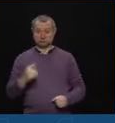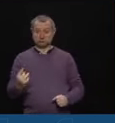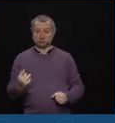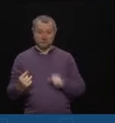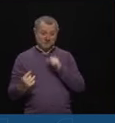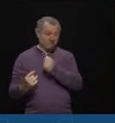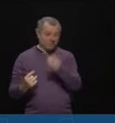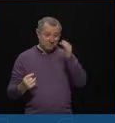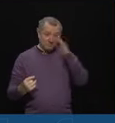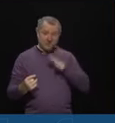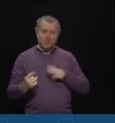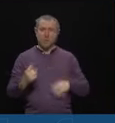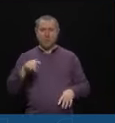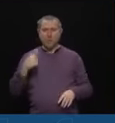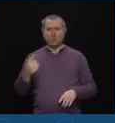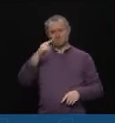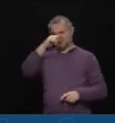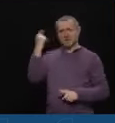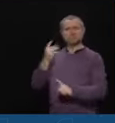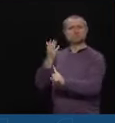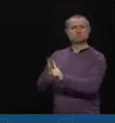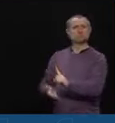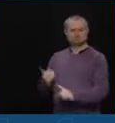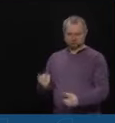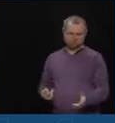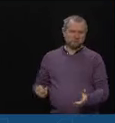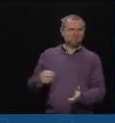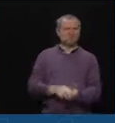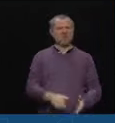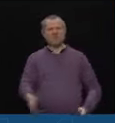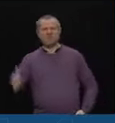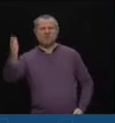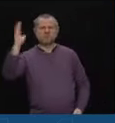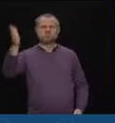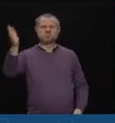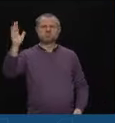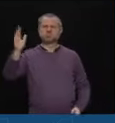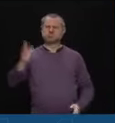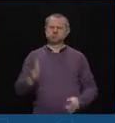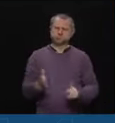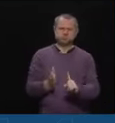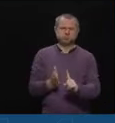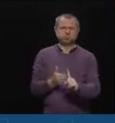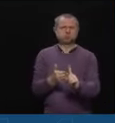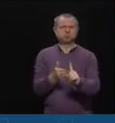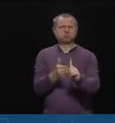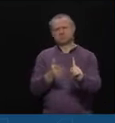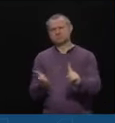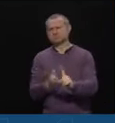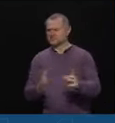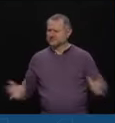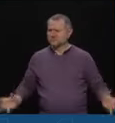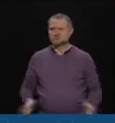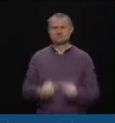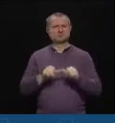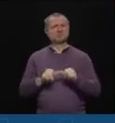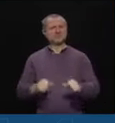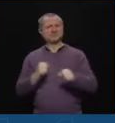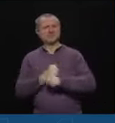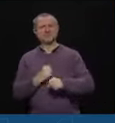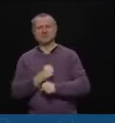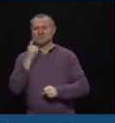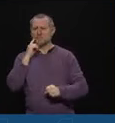eloquence and persuaded the women in the room that, yes, you should continue to fight onward, and that even unattainable goal